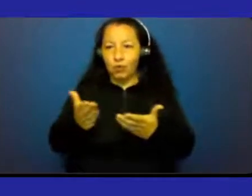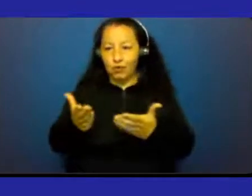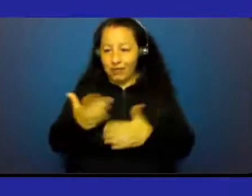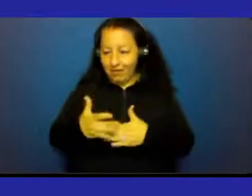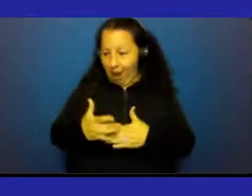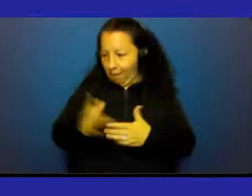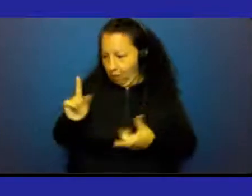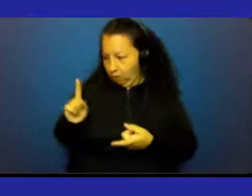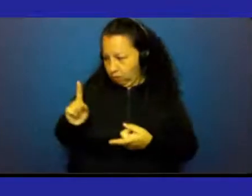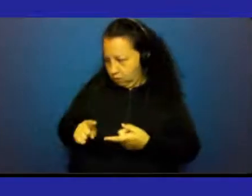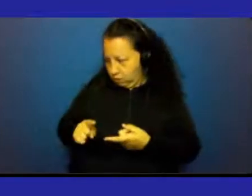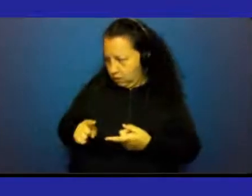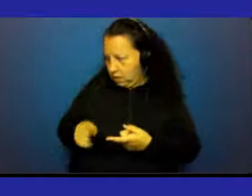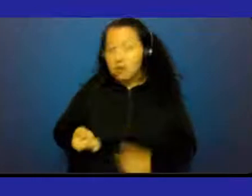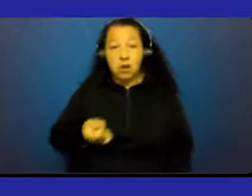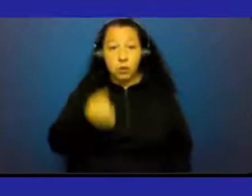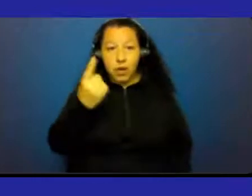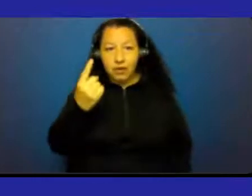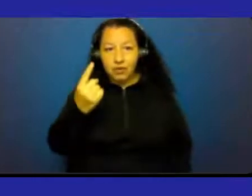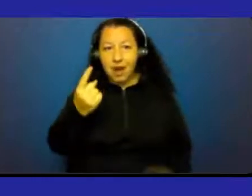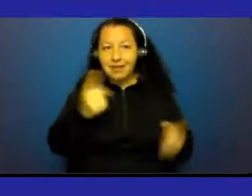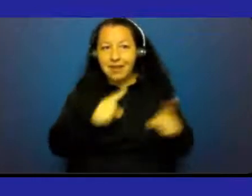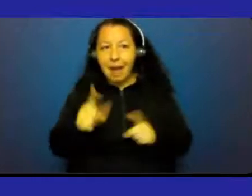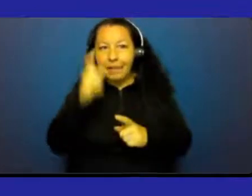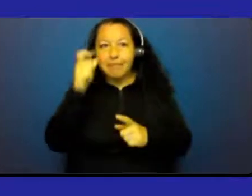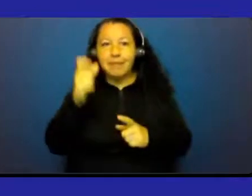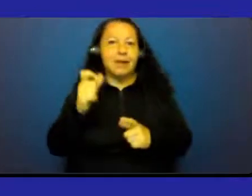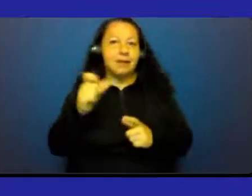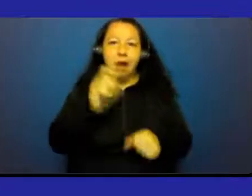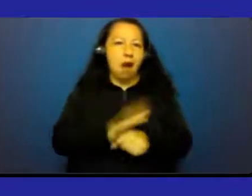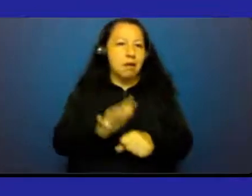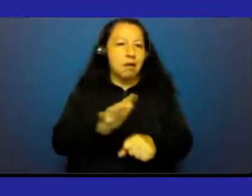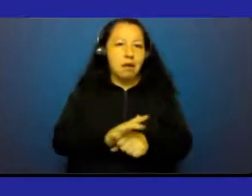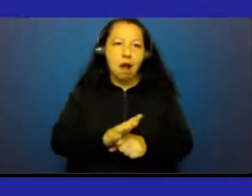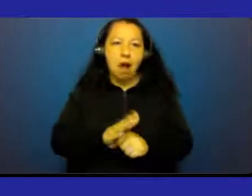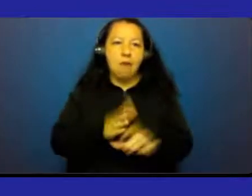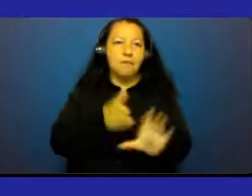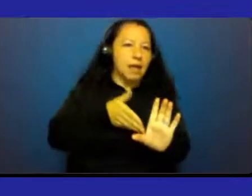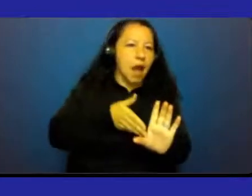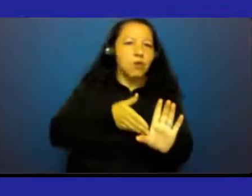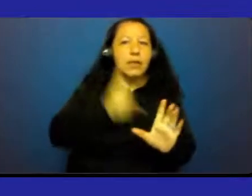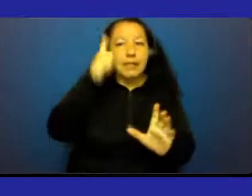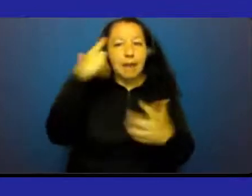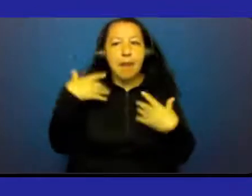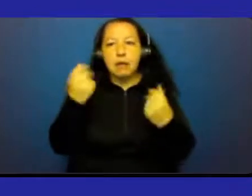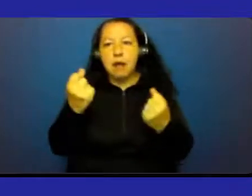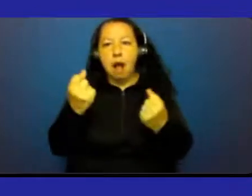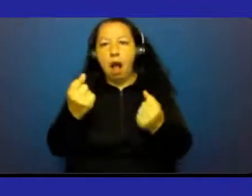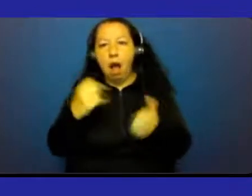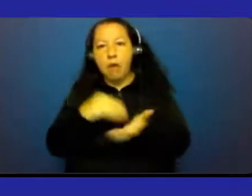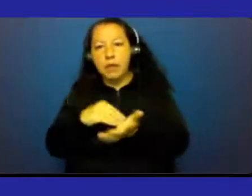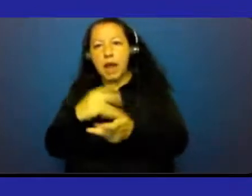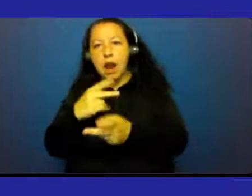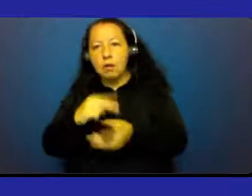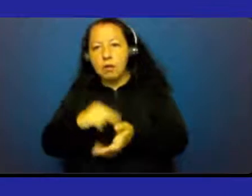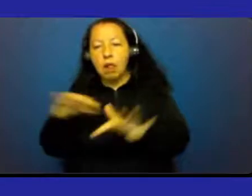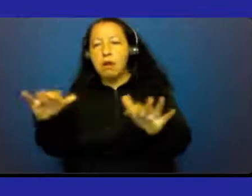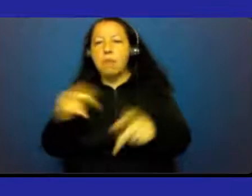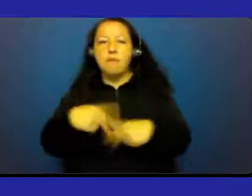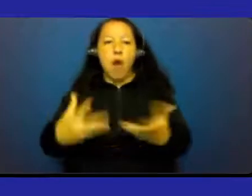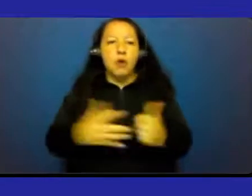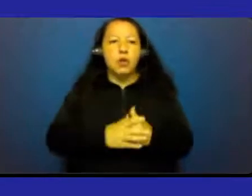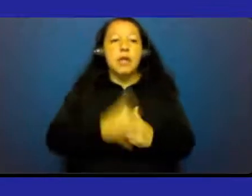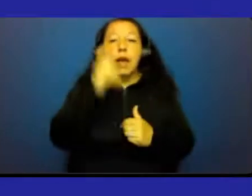understand that this is happening because of the lack of psychiatrists and other mental health providers, and due to